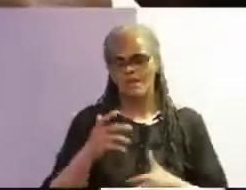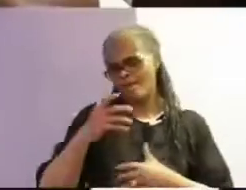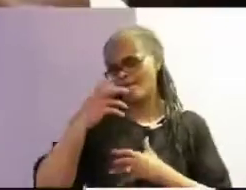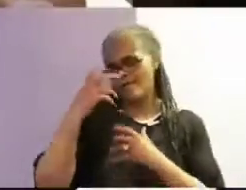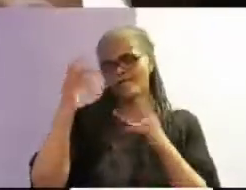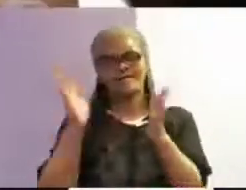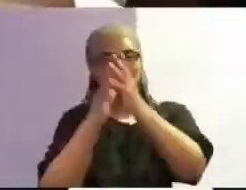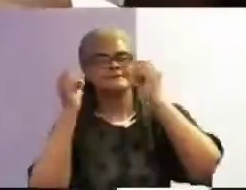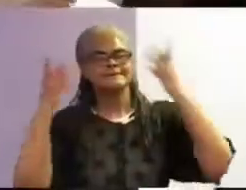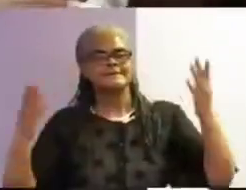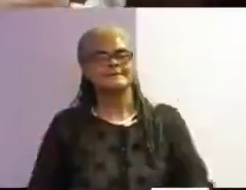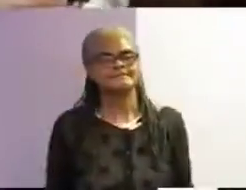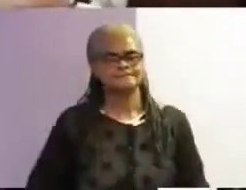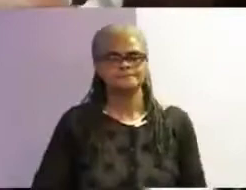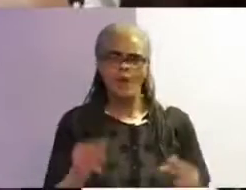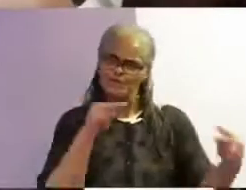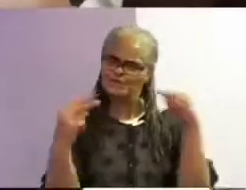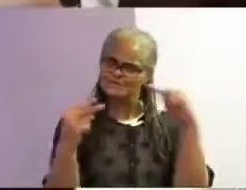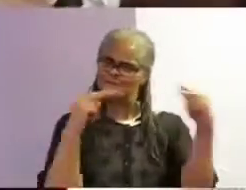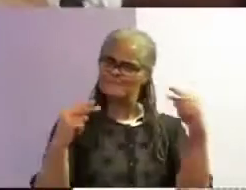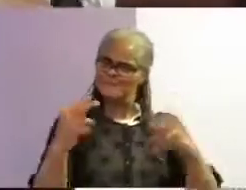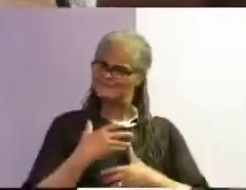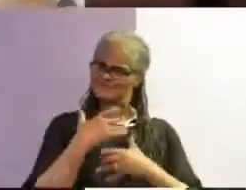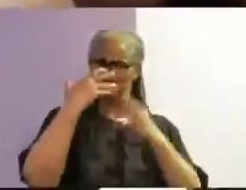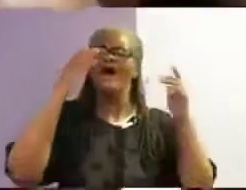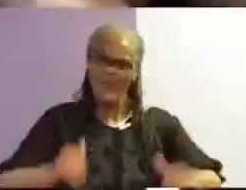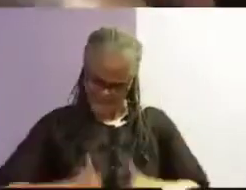Look at somebody and shout, live!